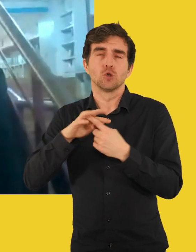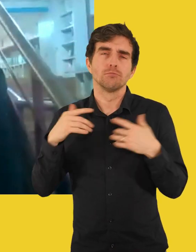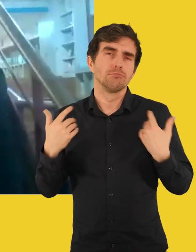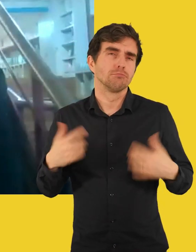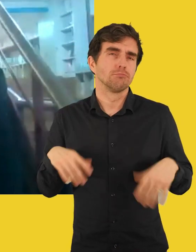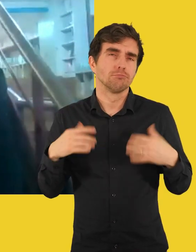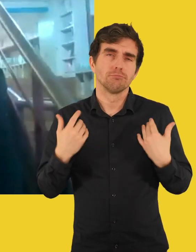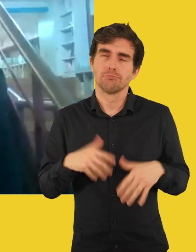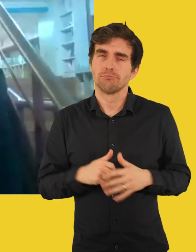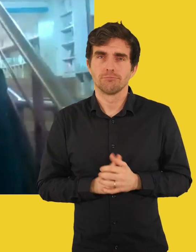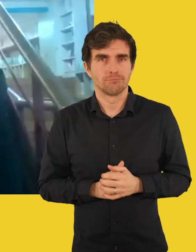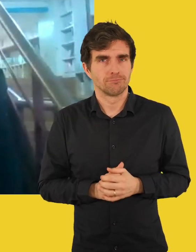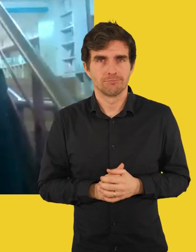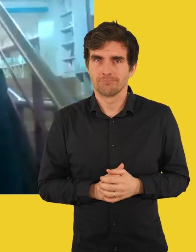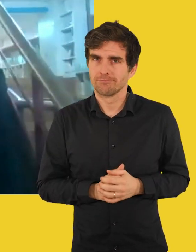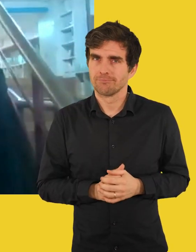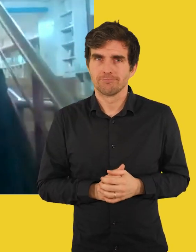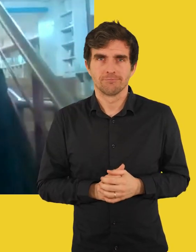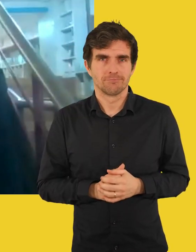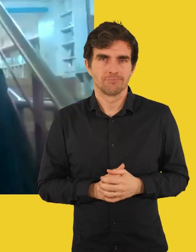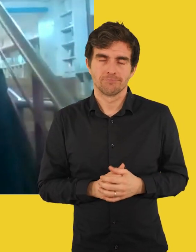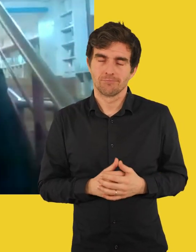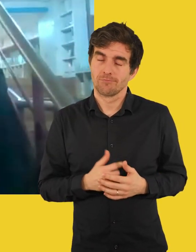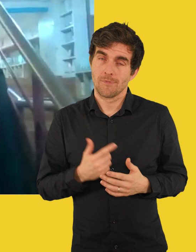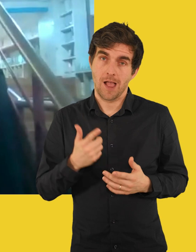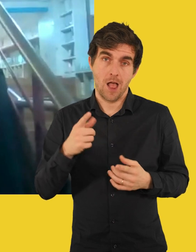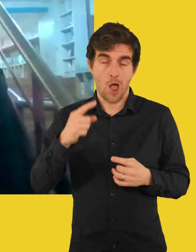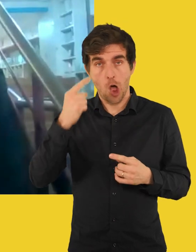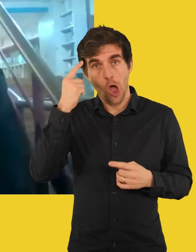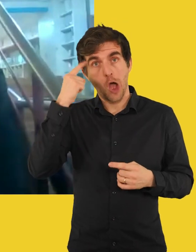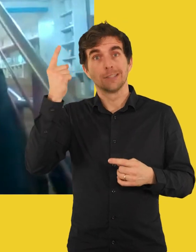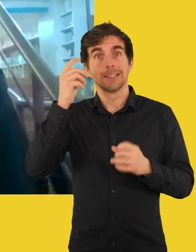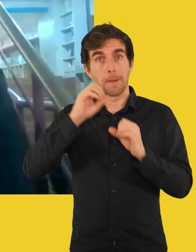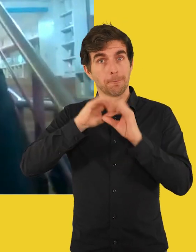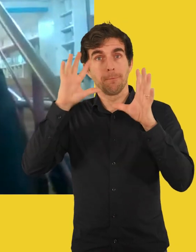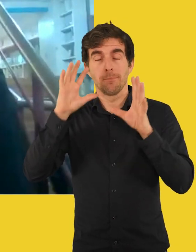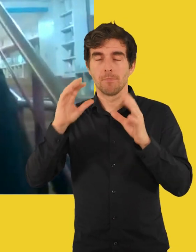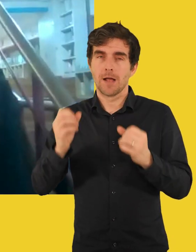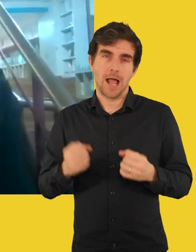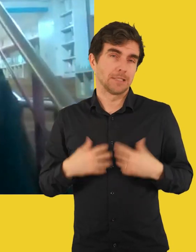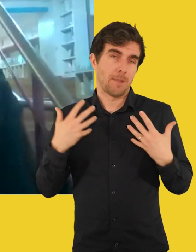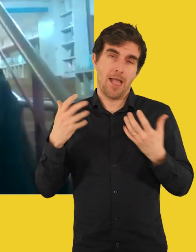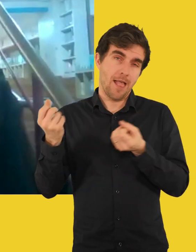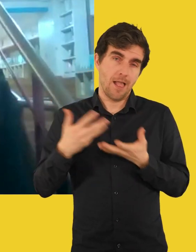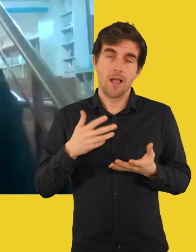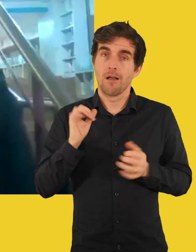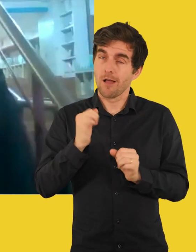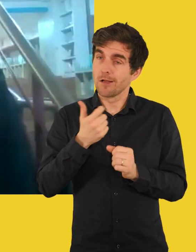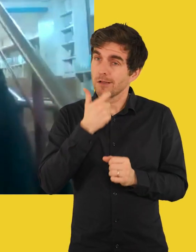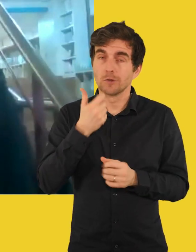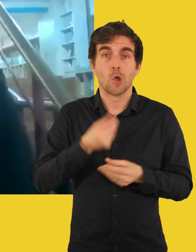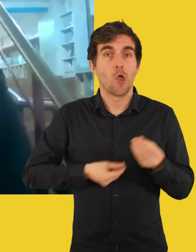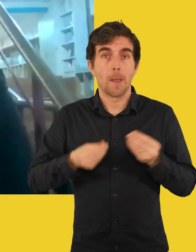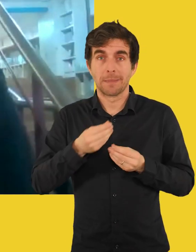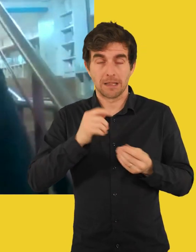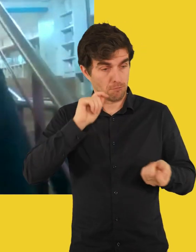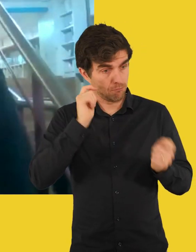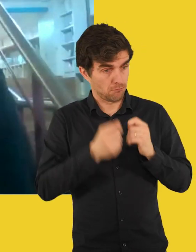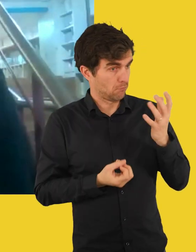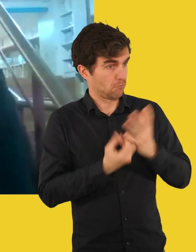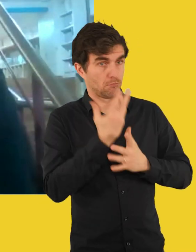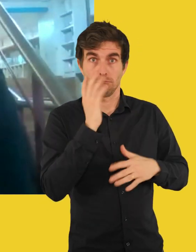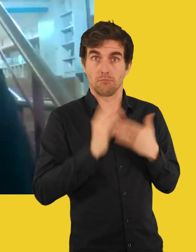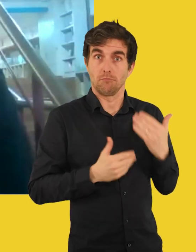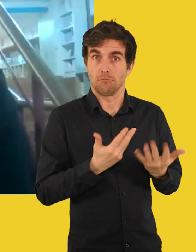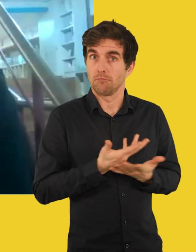diverse communities and groups around the world working together to bring the inspiring concept of Doughnut Economics to life. When